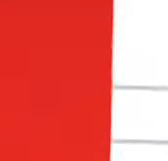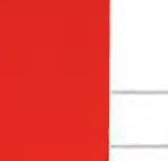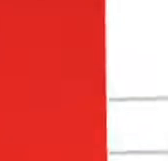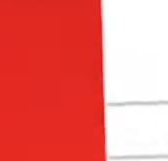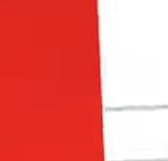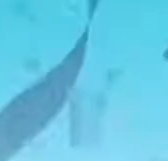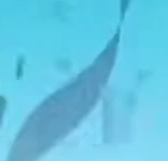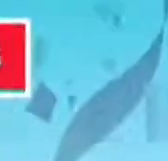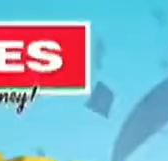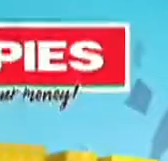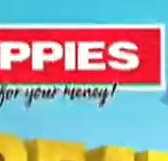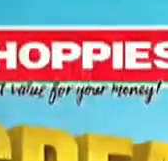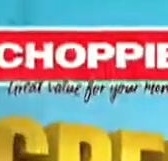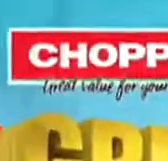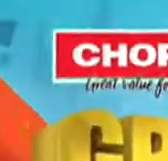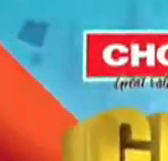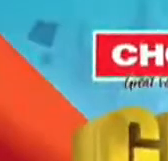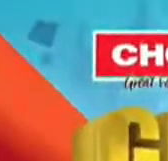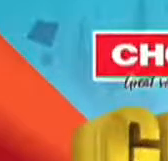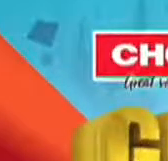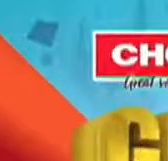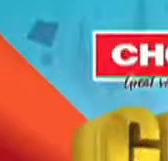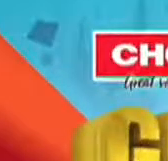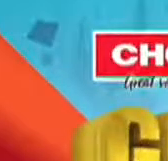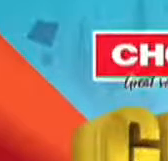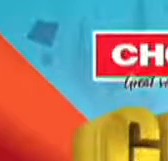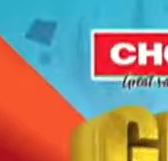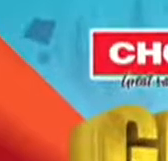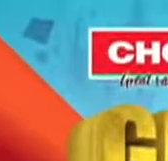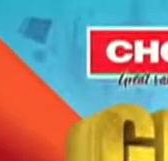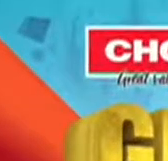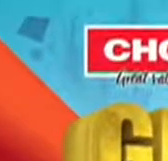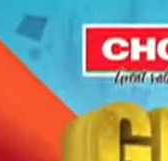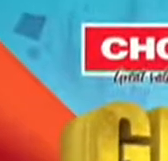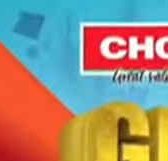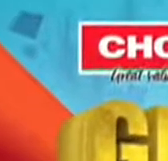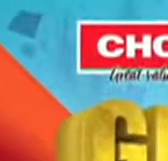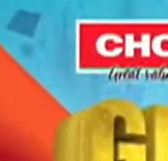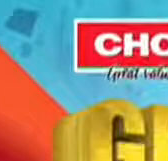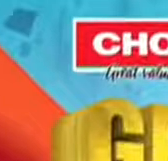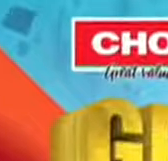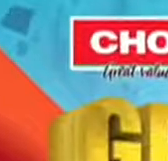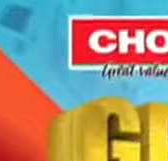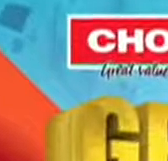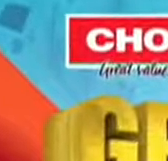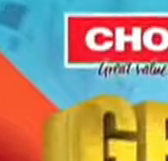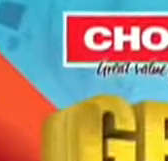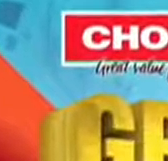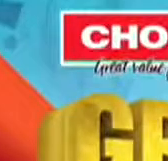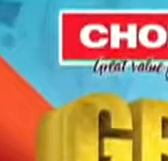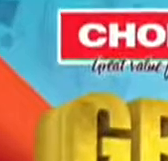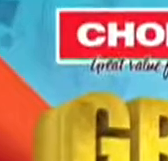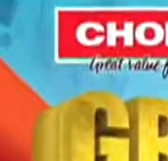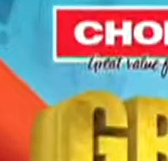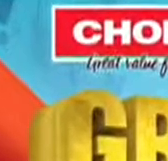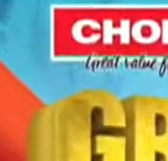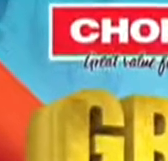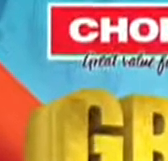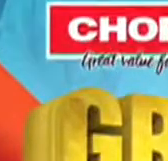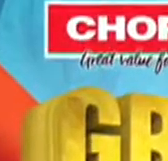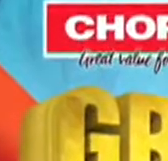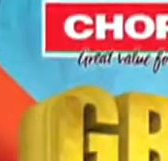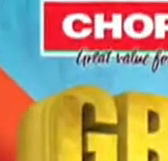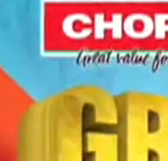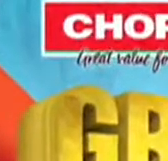our Shoppy's Namibia participating stores in Funky Town, Commersdal, Omothea, Ongwediva, Ondangwa,